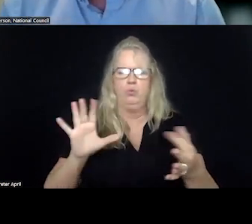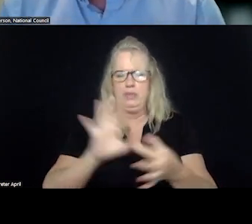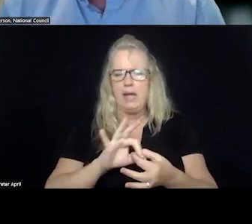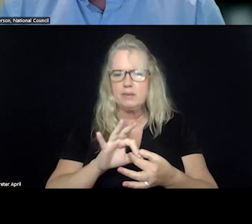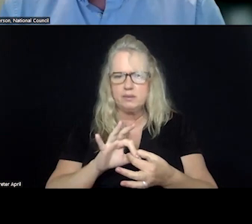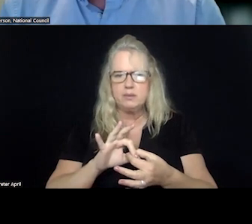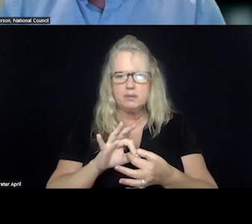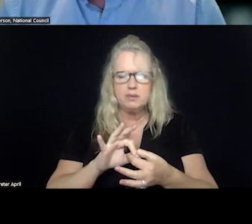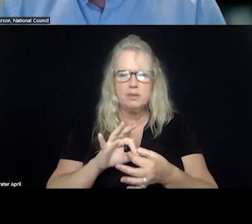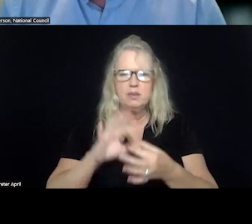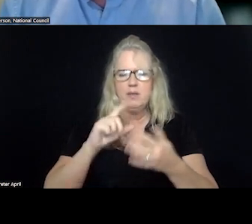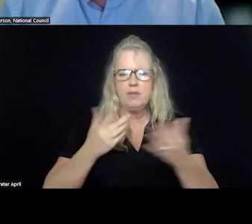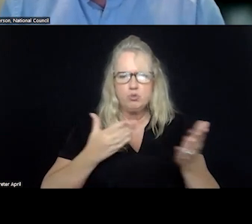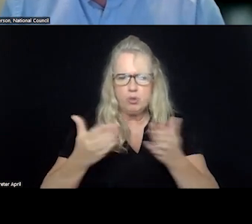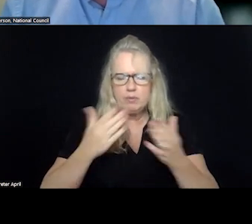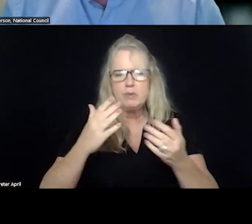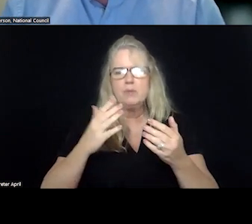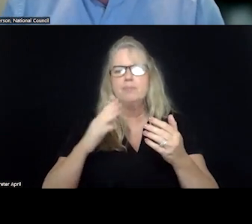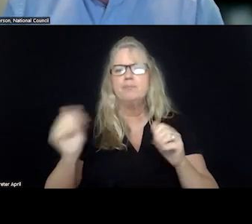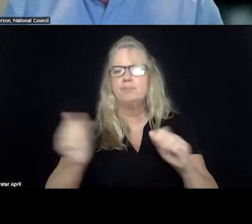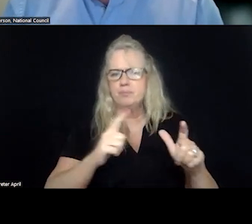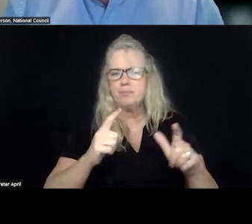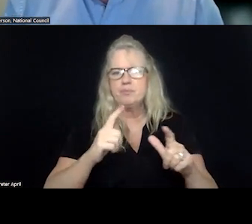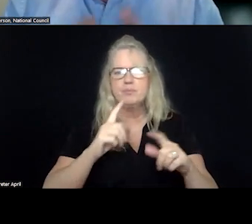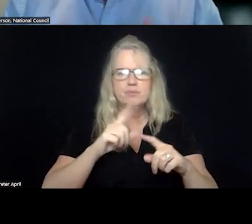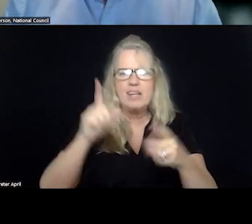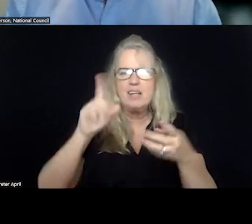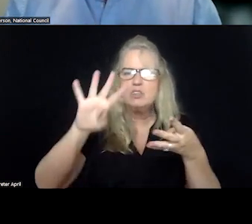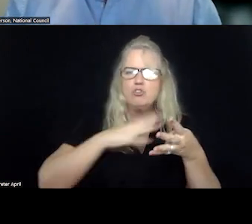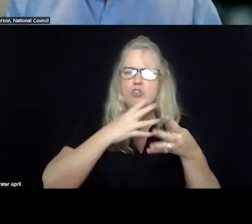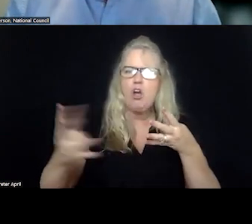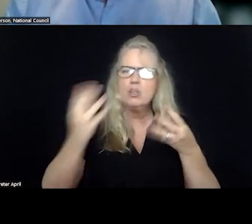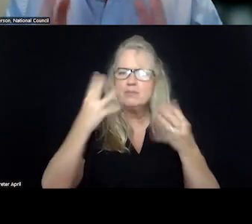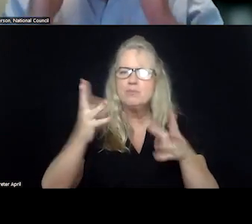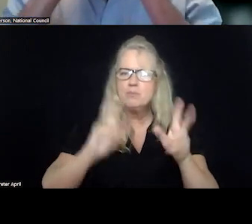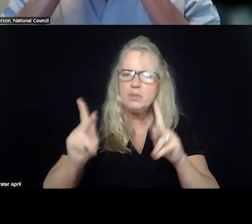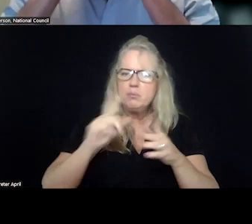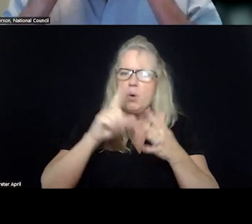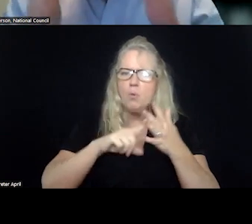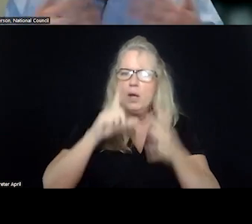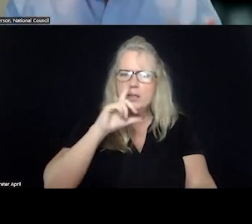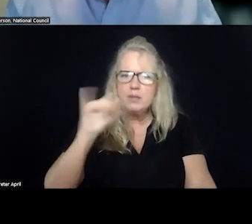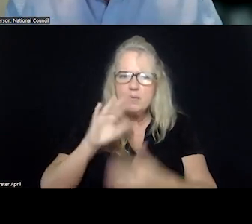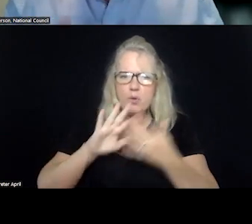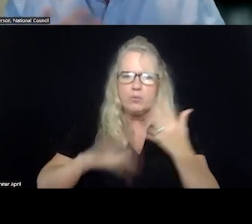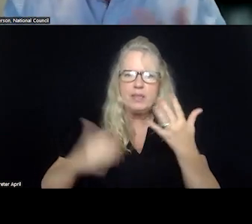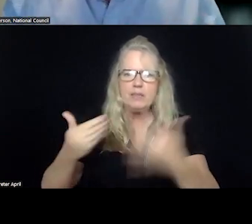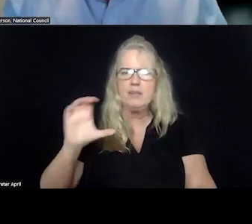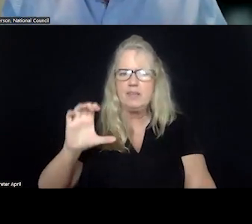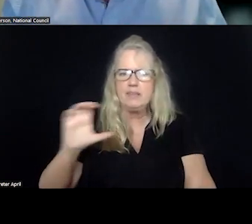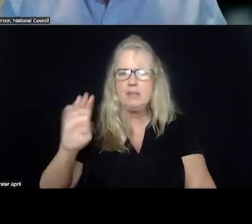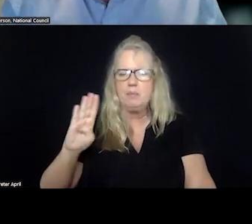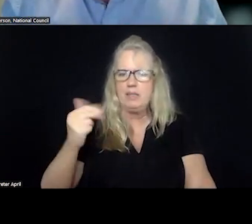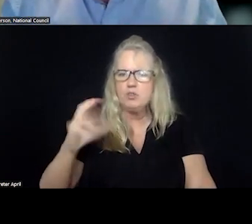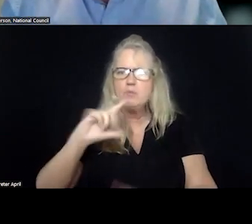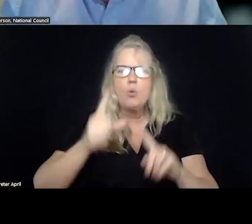connect those dots. The next slide is a bit of a Gantt chart to let folks know kind of where things are. So when I was asked, when do you want to